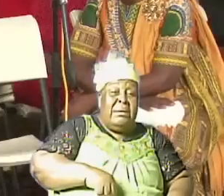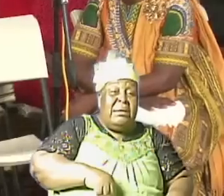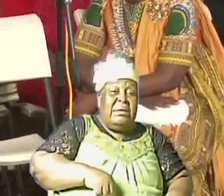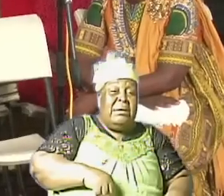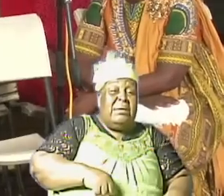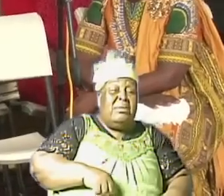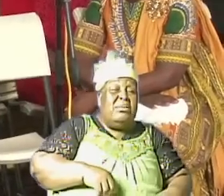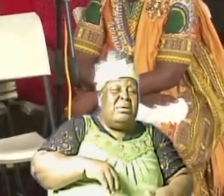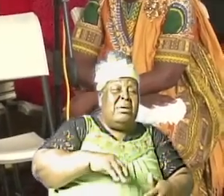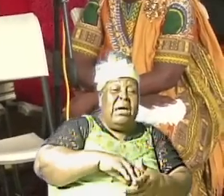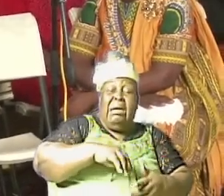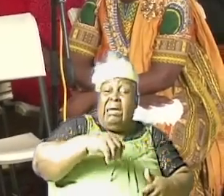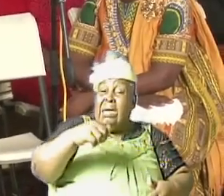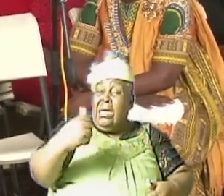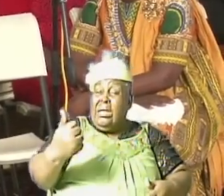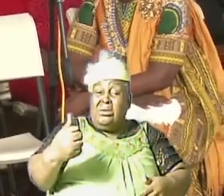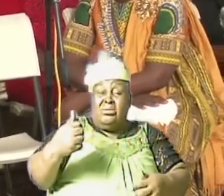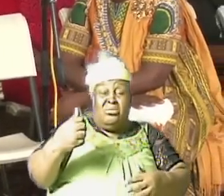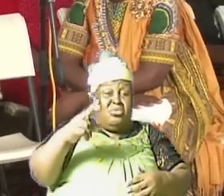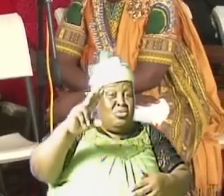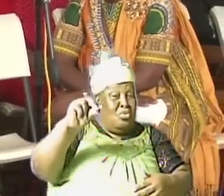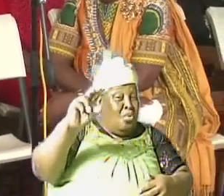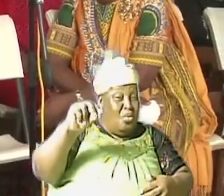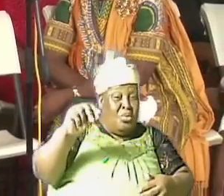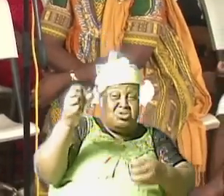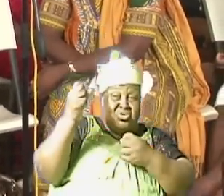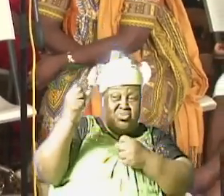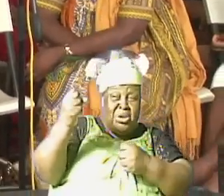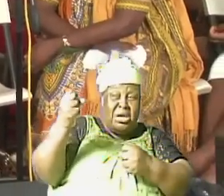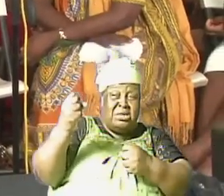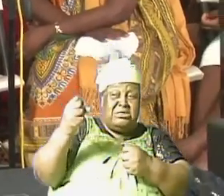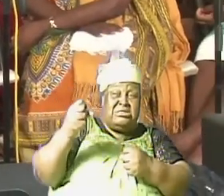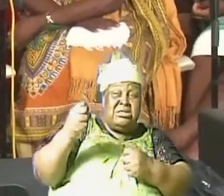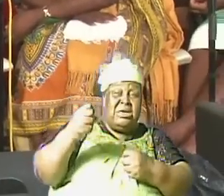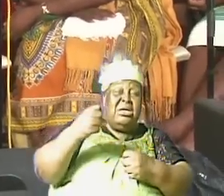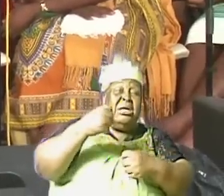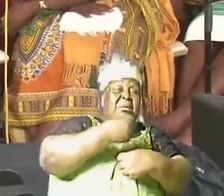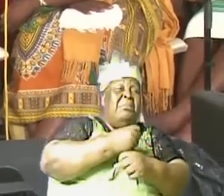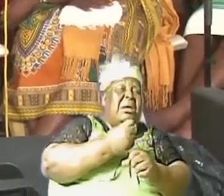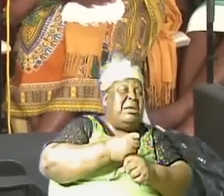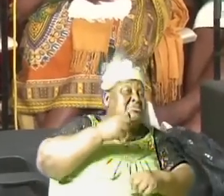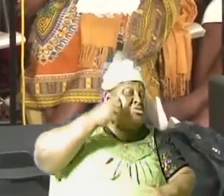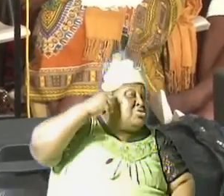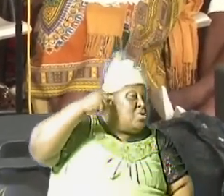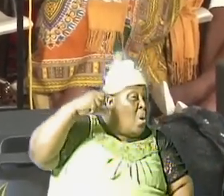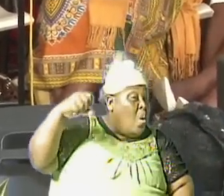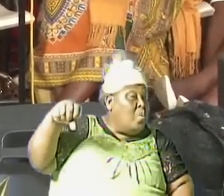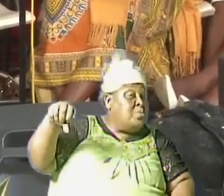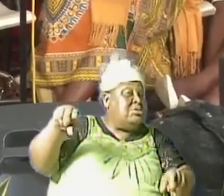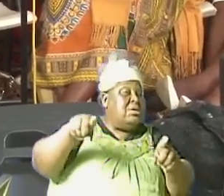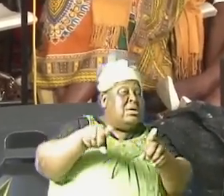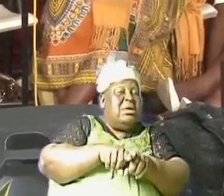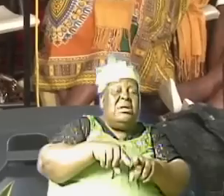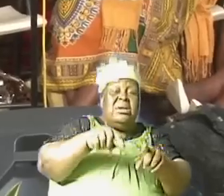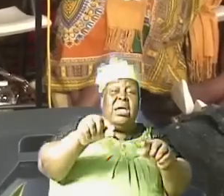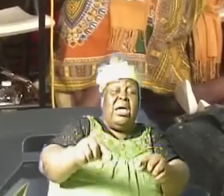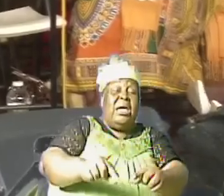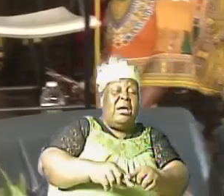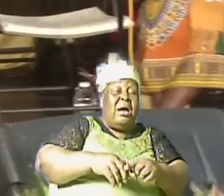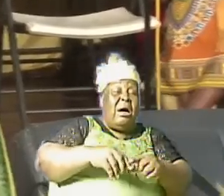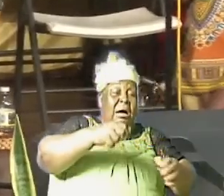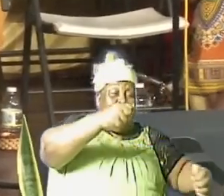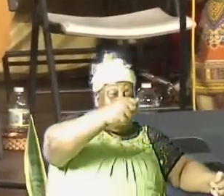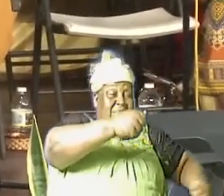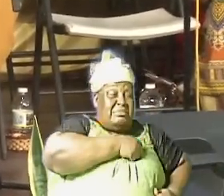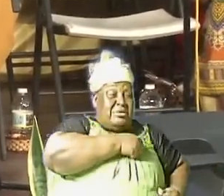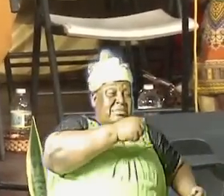8 weak men without any strength, caused them to sound like a great